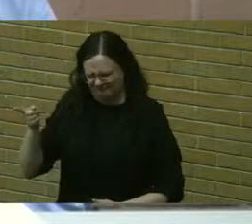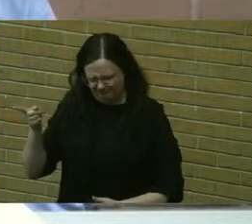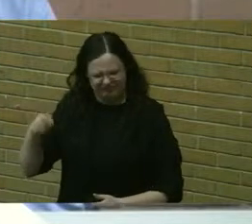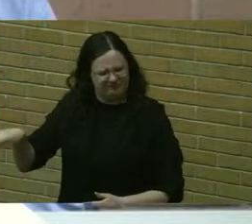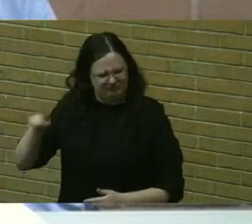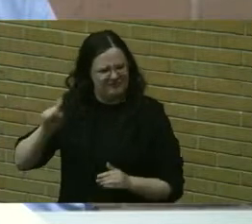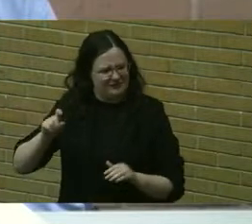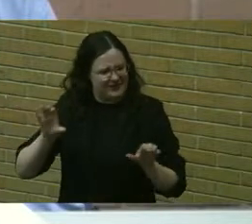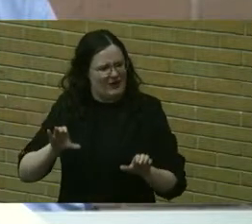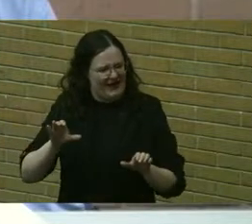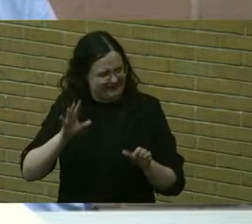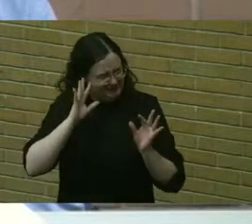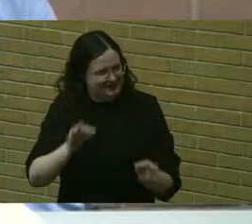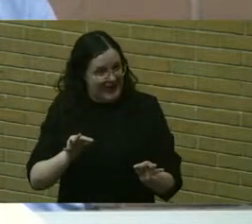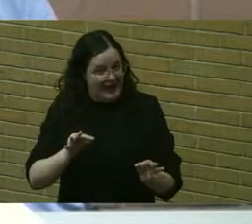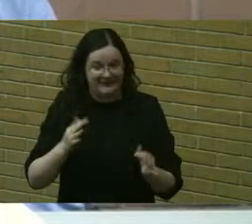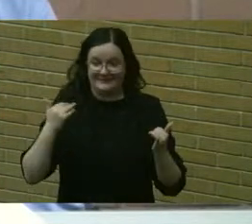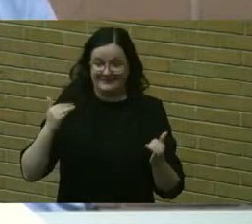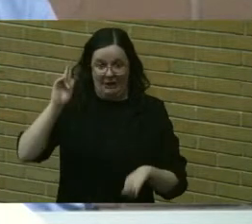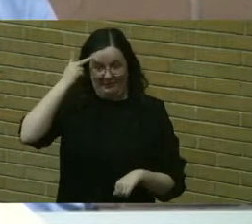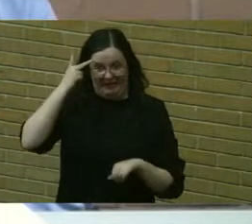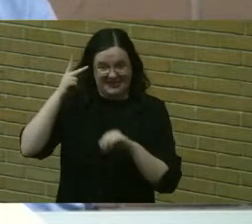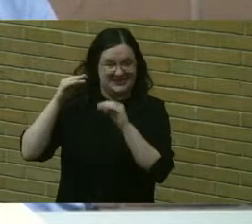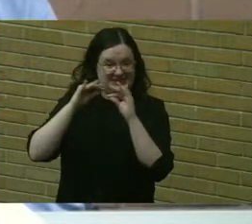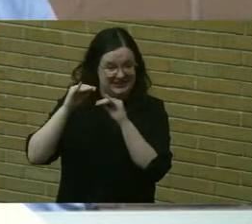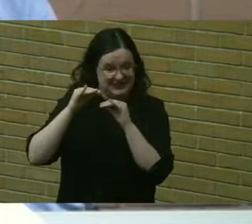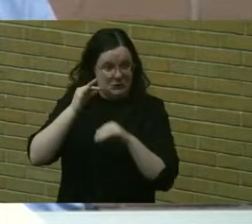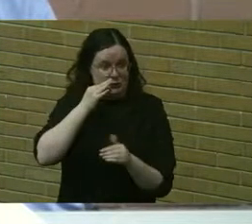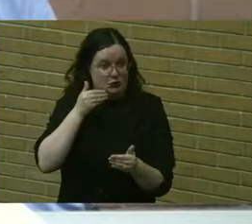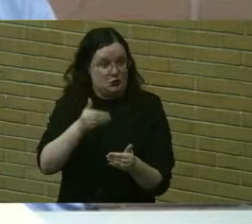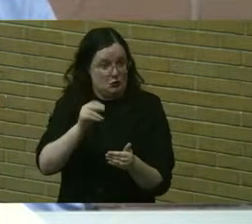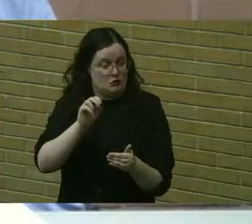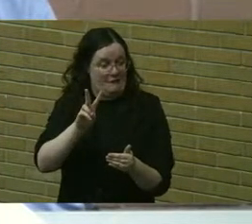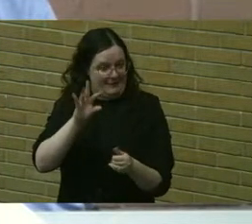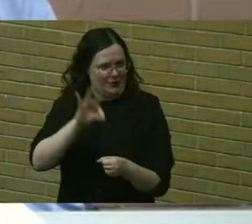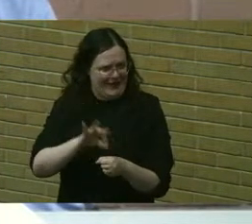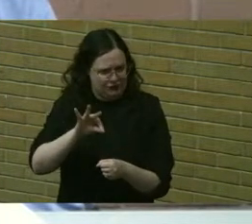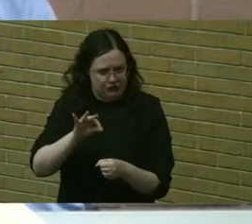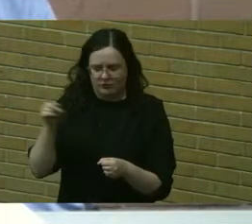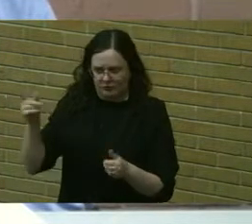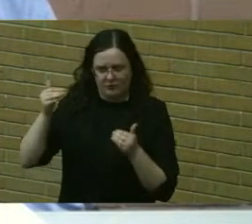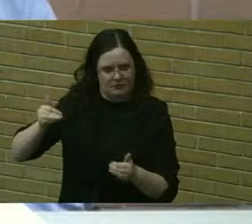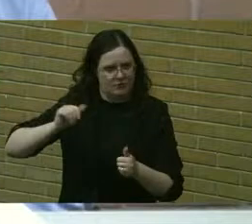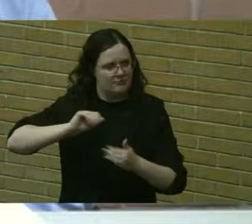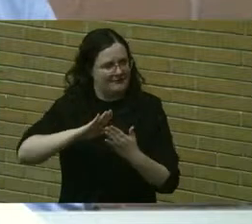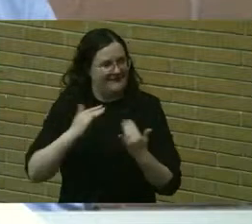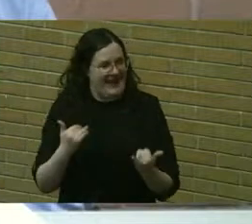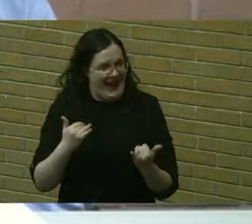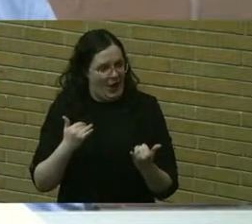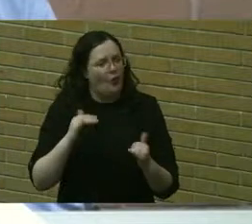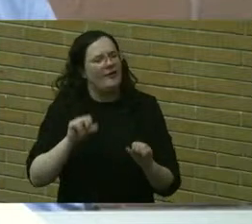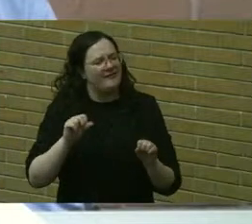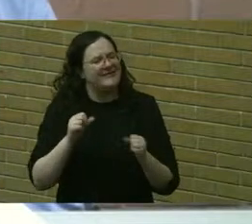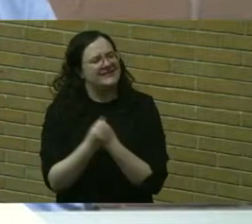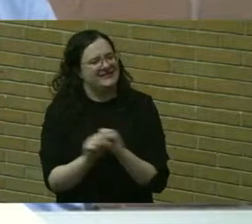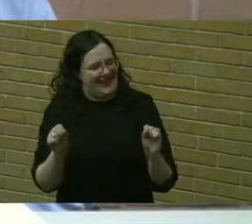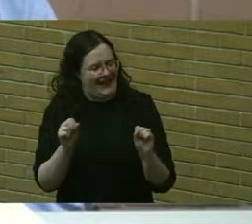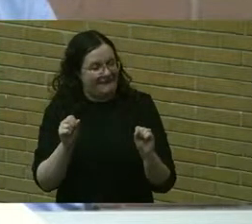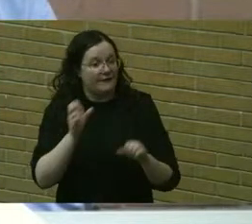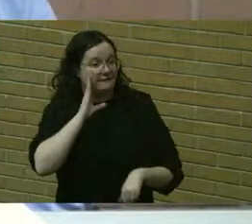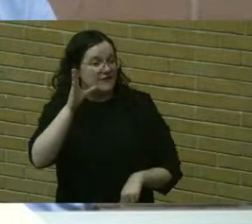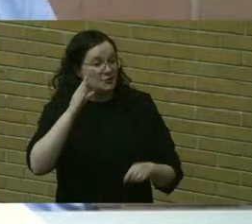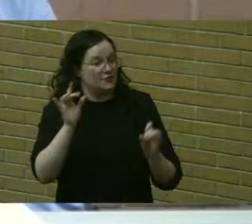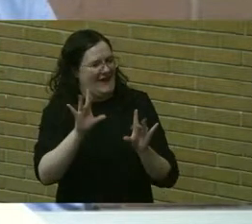with elections coming in November. Addressing the issue now and taking precautions can avoid future violence. I understand